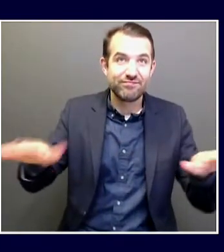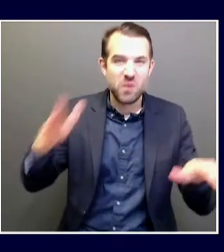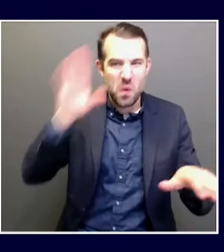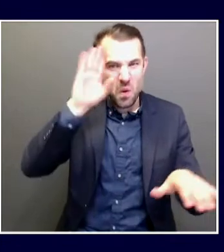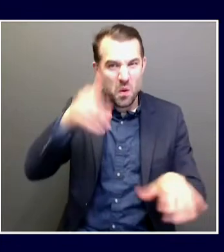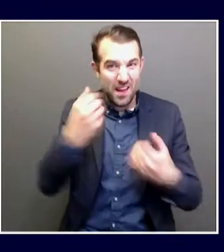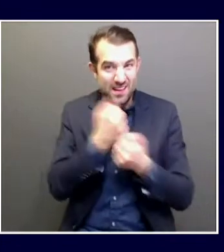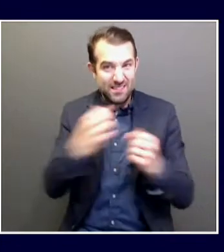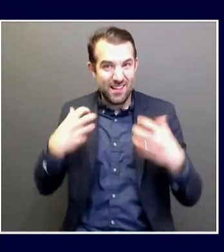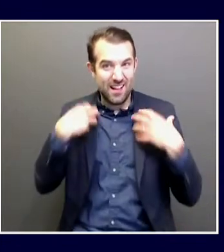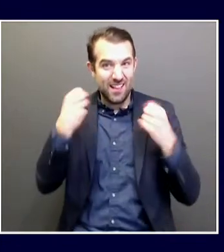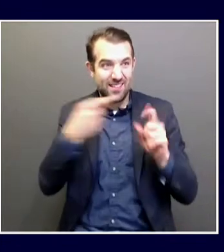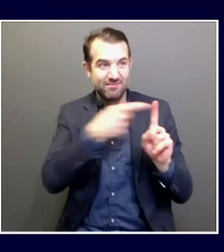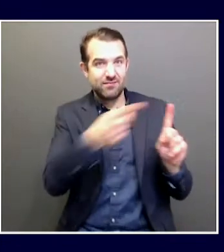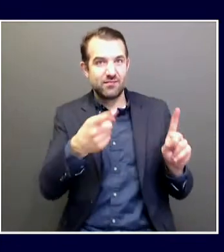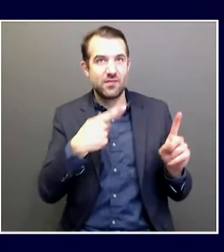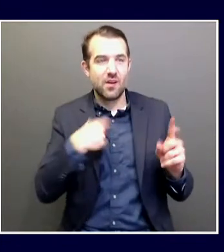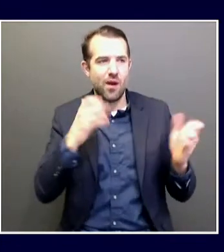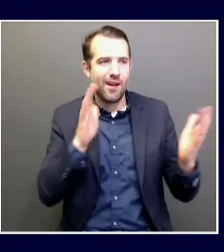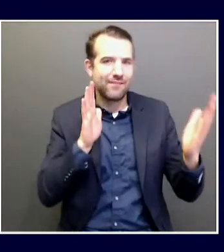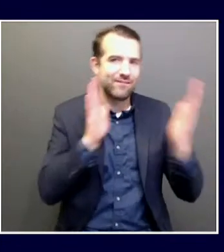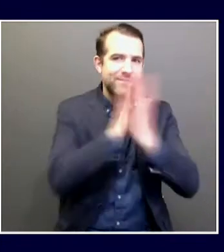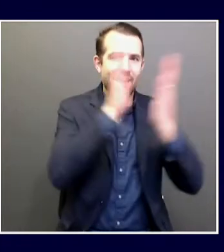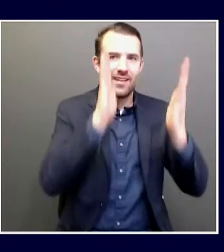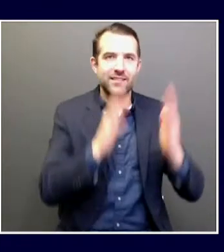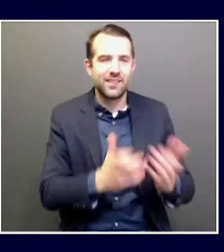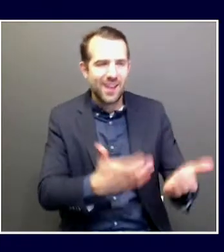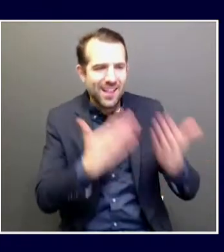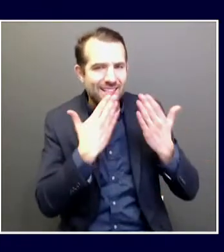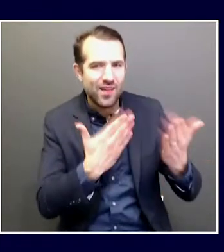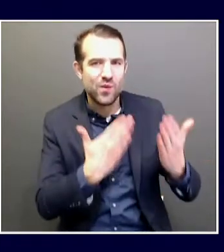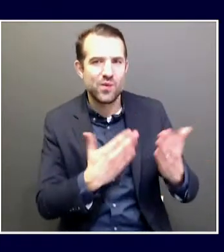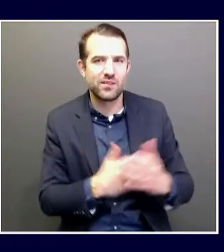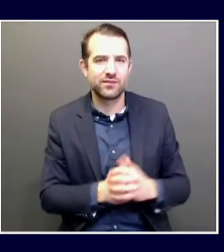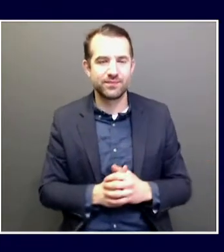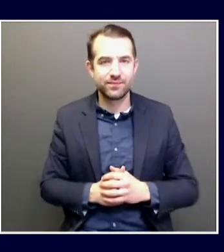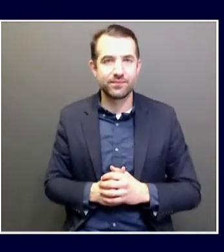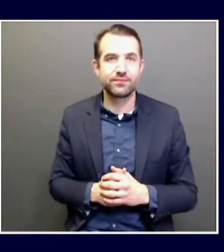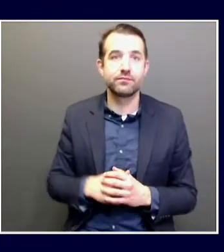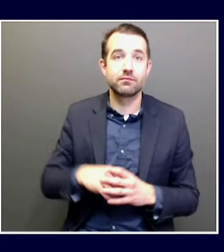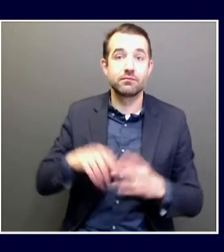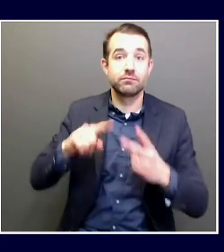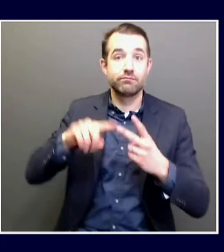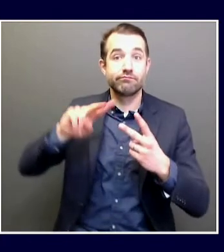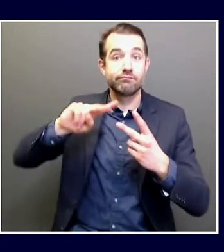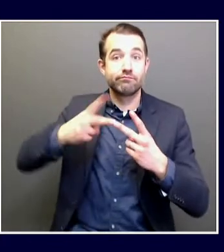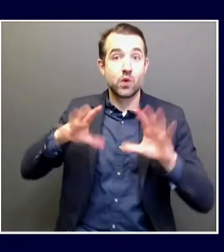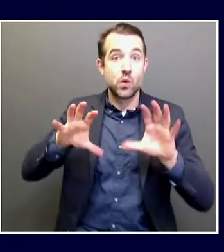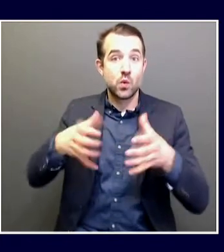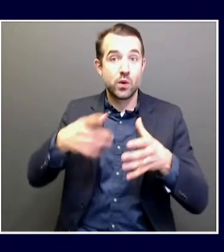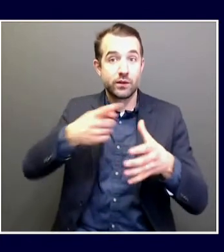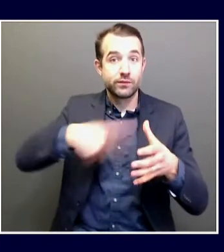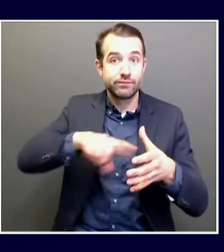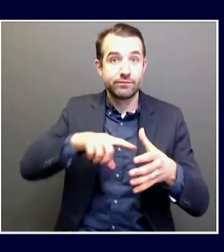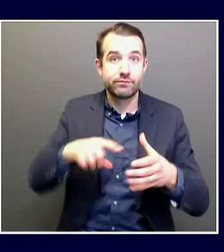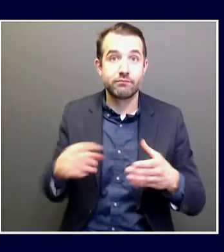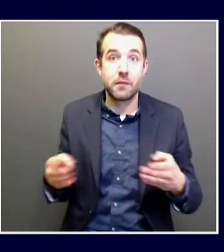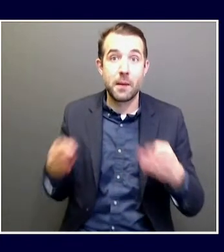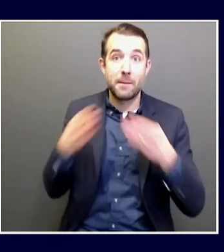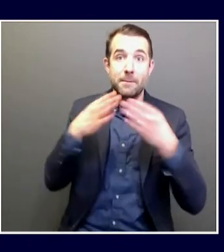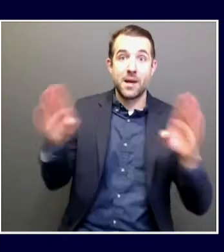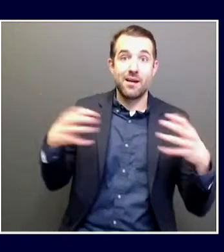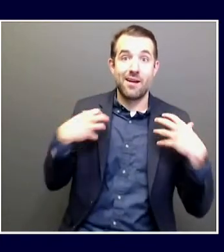pandemic. The second group that I'd like to shine a spotlight on are public health workers across the state of